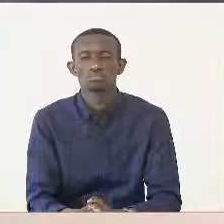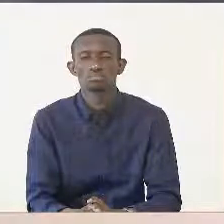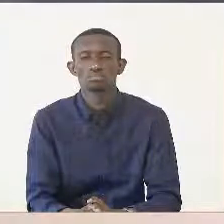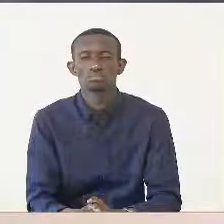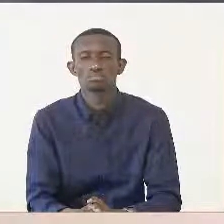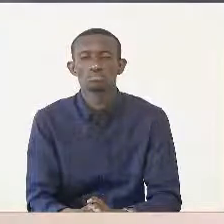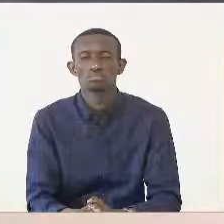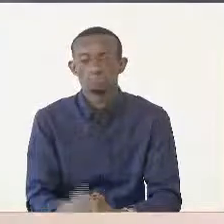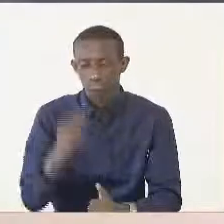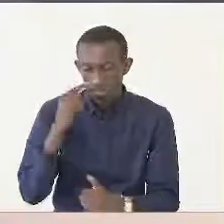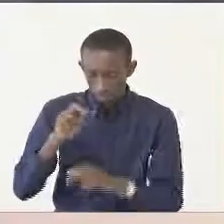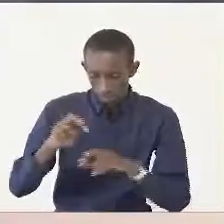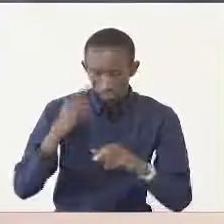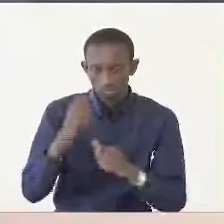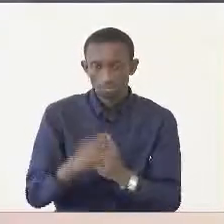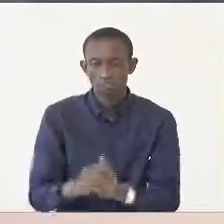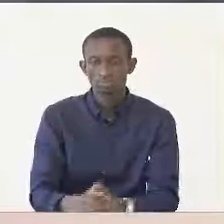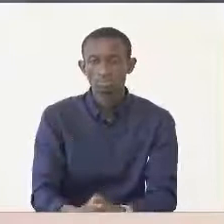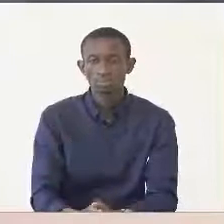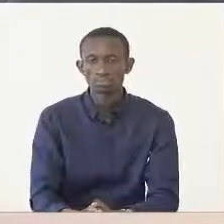so then here we find,